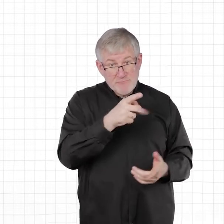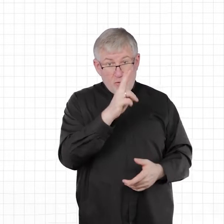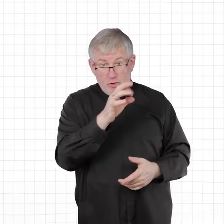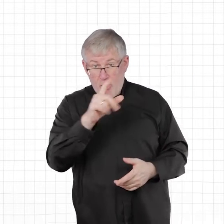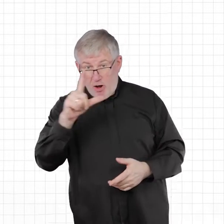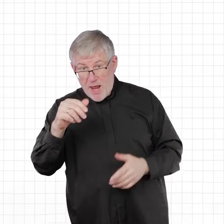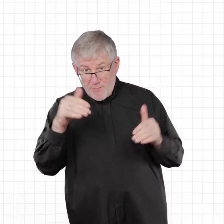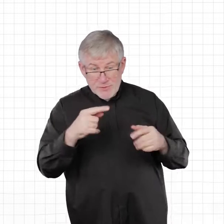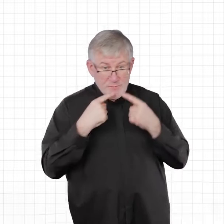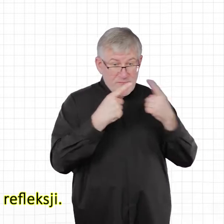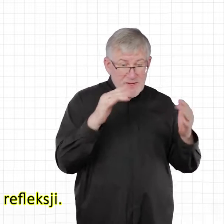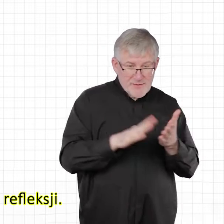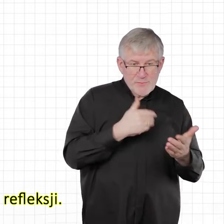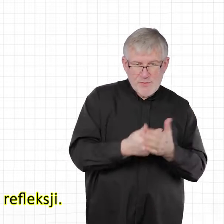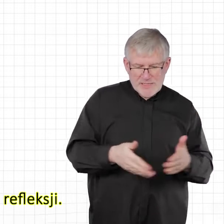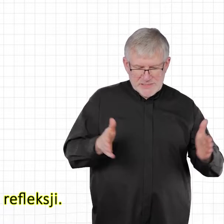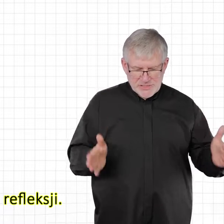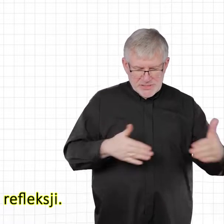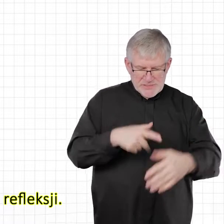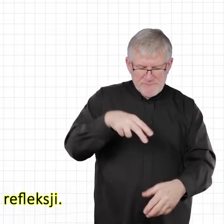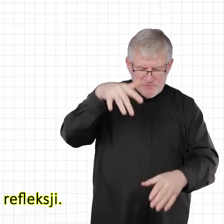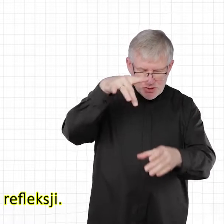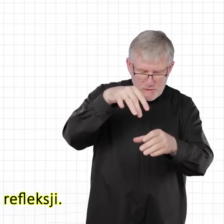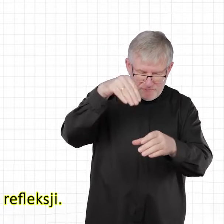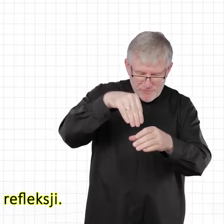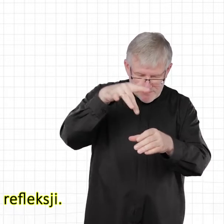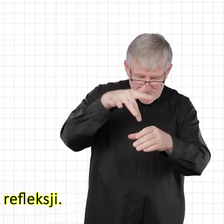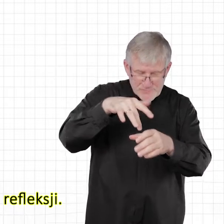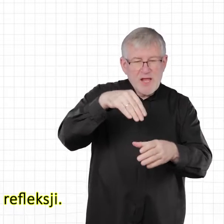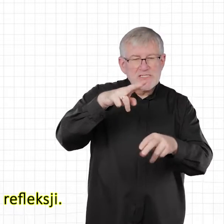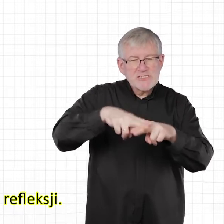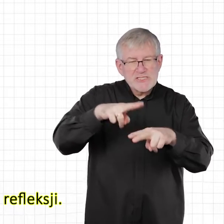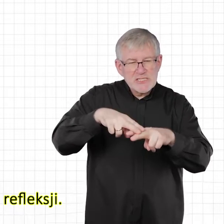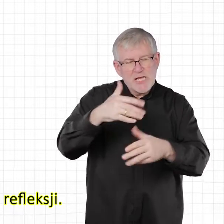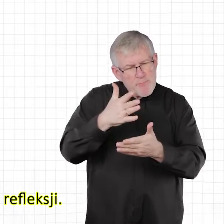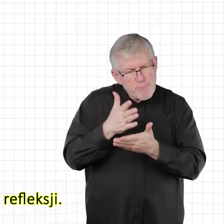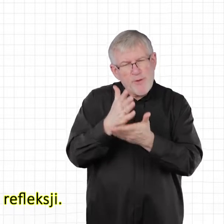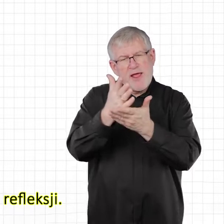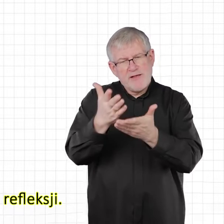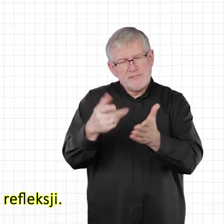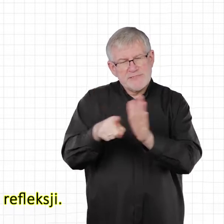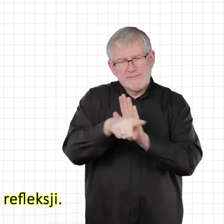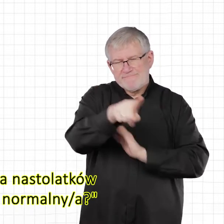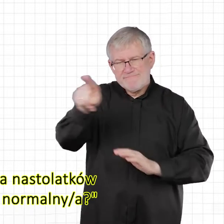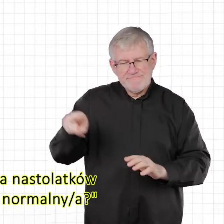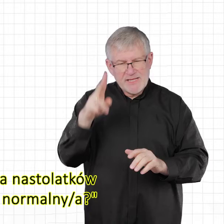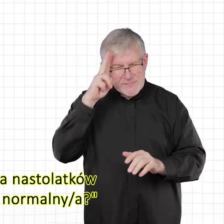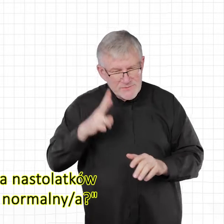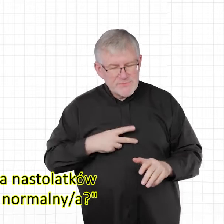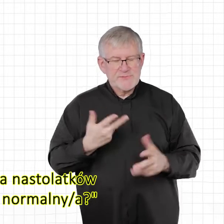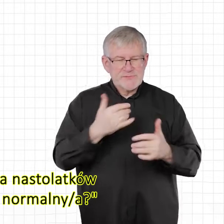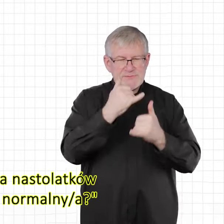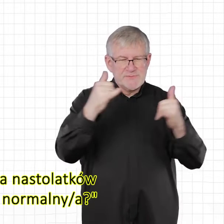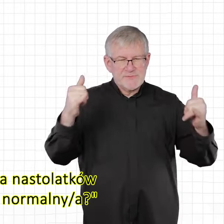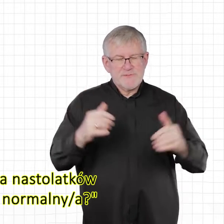my teaching materials? And it's very easy for them to just use to look over and see what they're doing. But